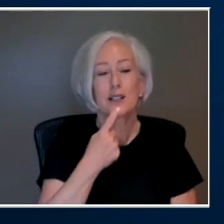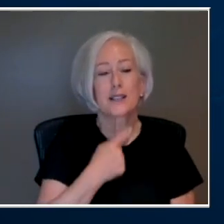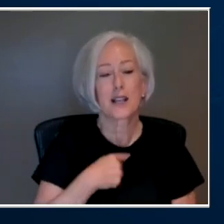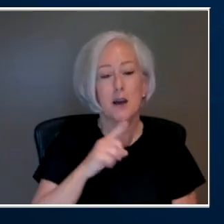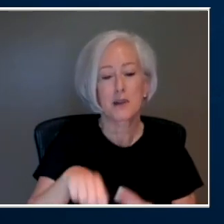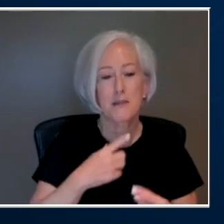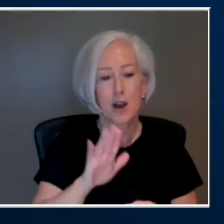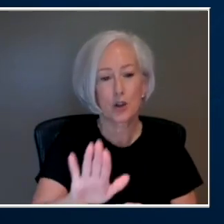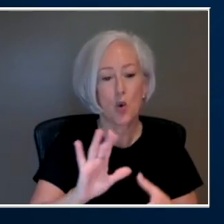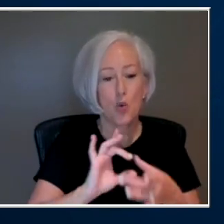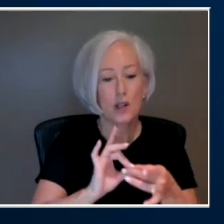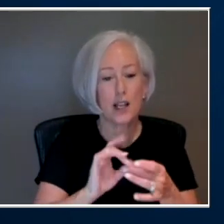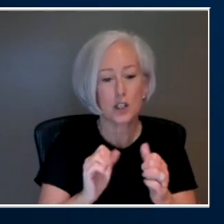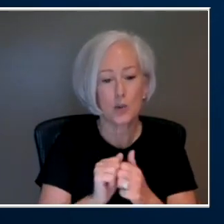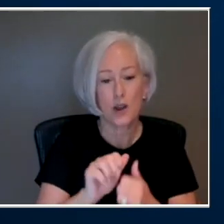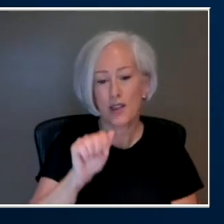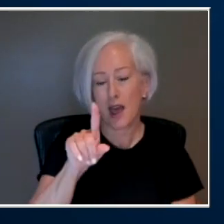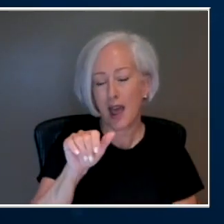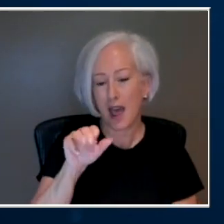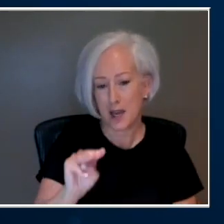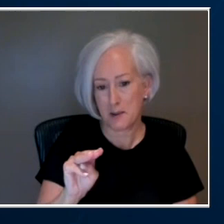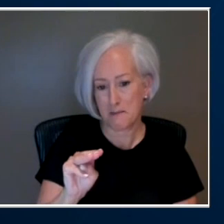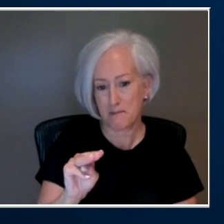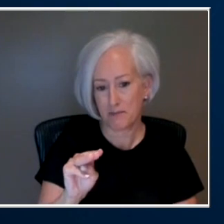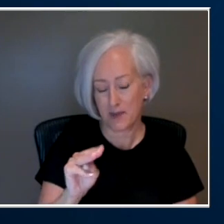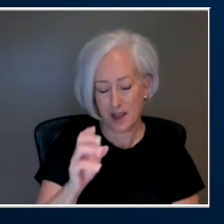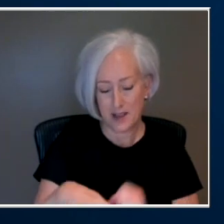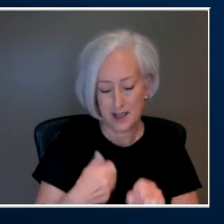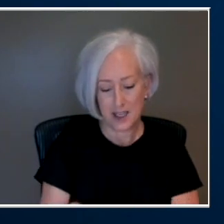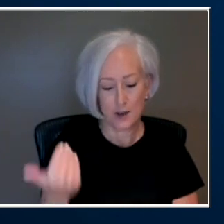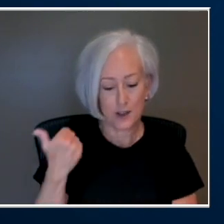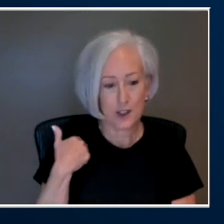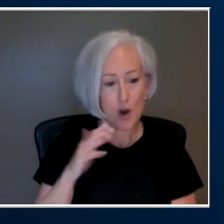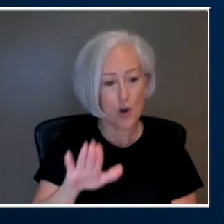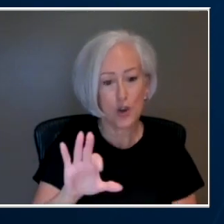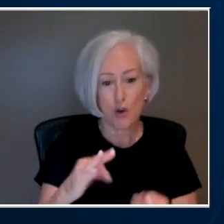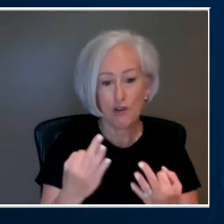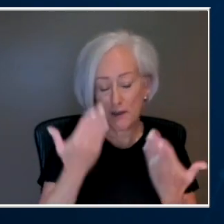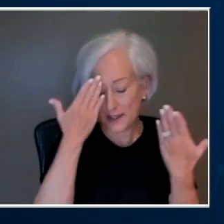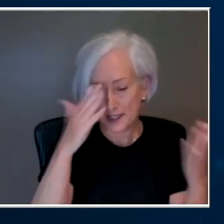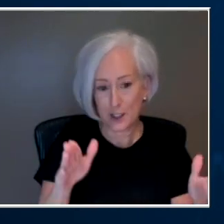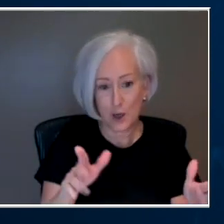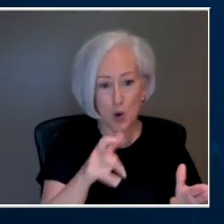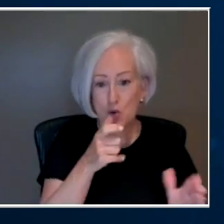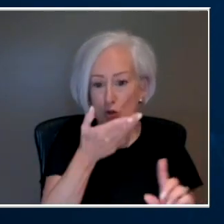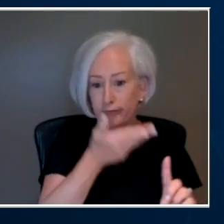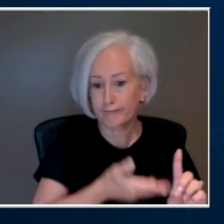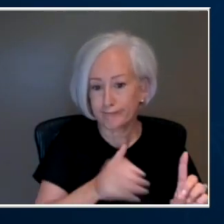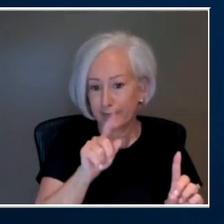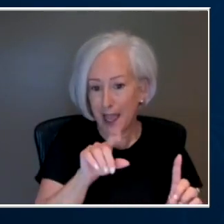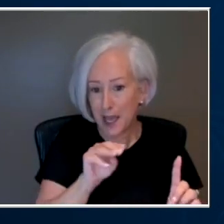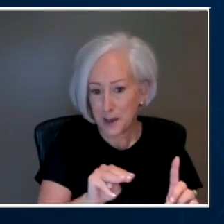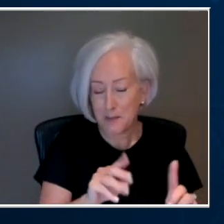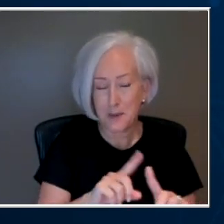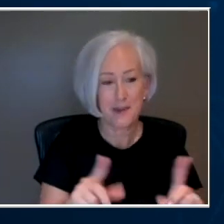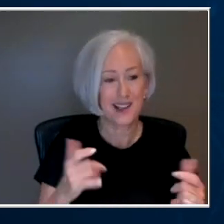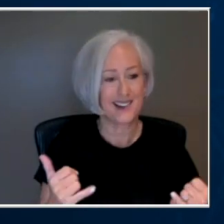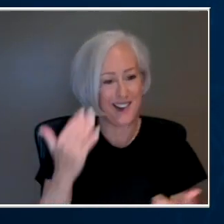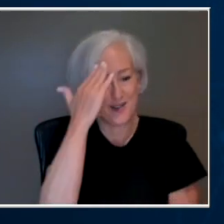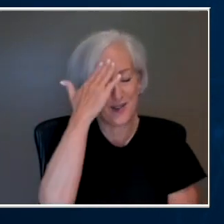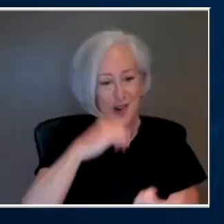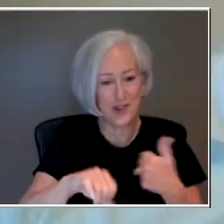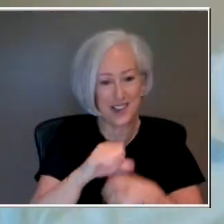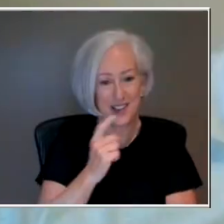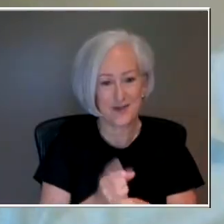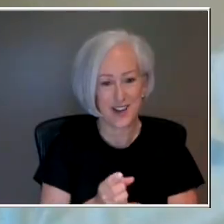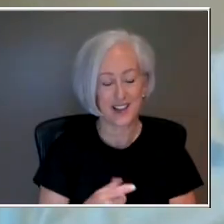you two, years ago, your family didn't even know he existed. But now it sounds like you're pretty well acquainted. Yes,